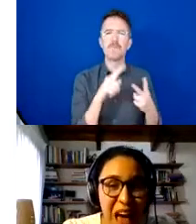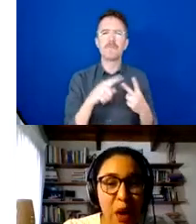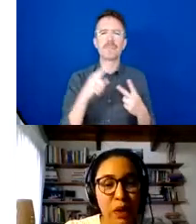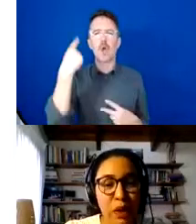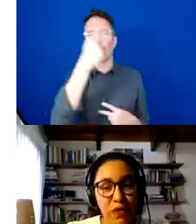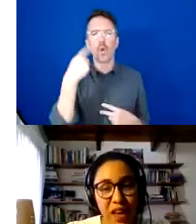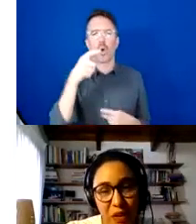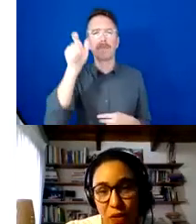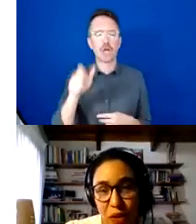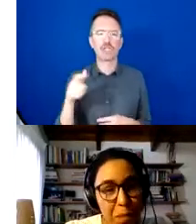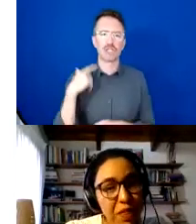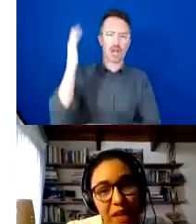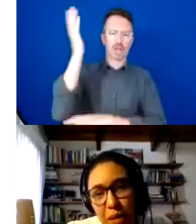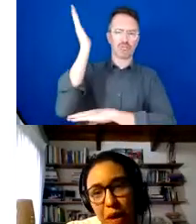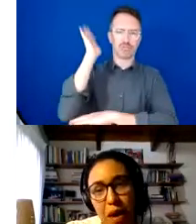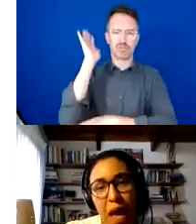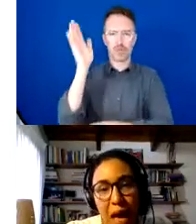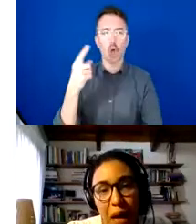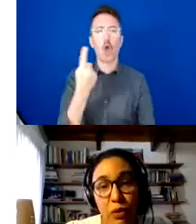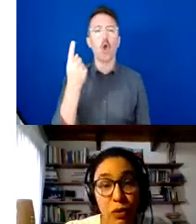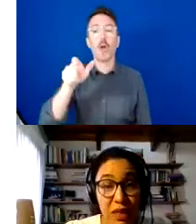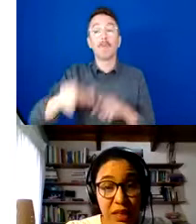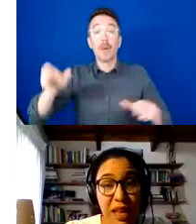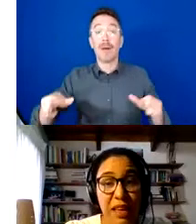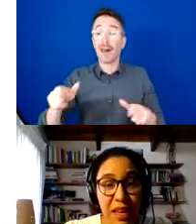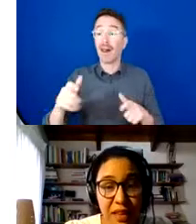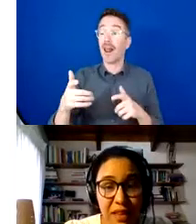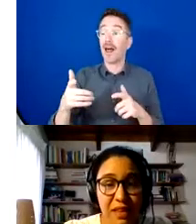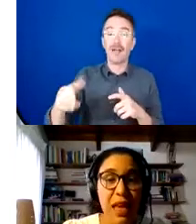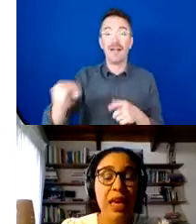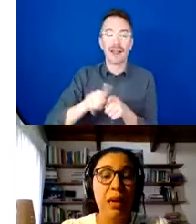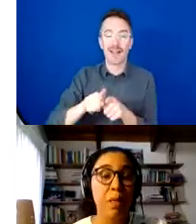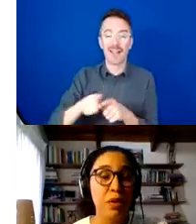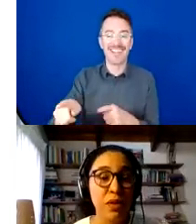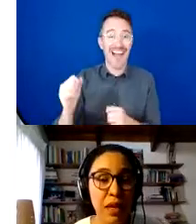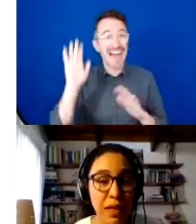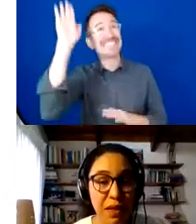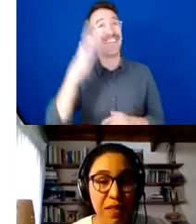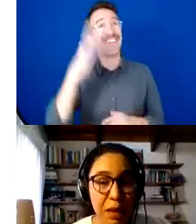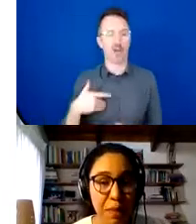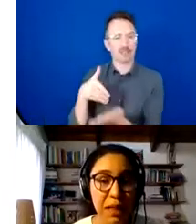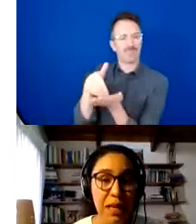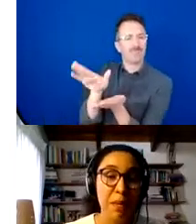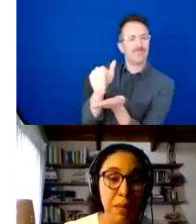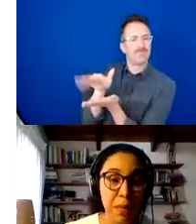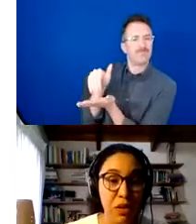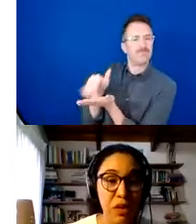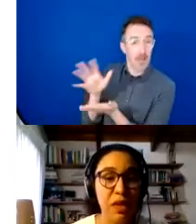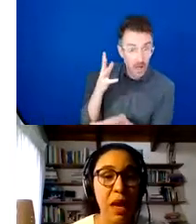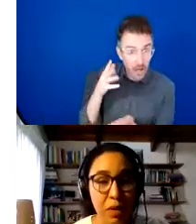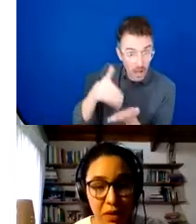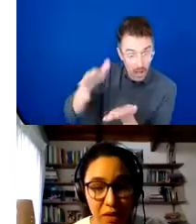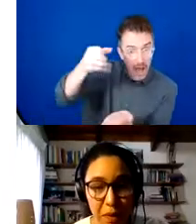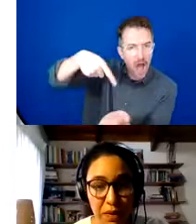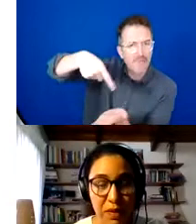Finally, I want to invite you to keep thinking about how do these identities in both sides of development, implementers